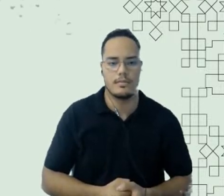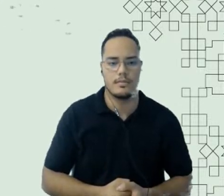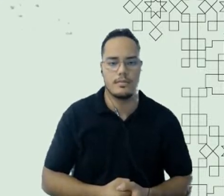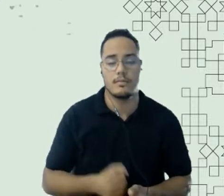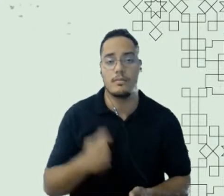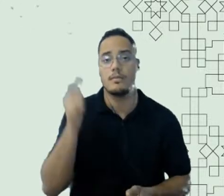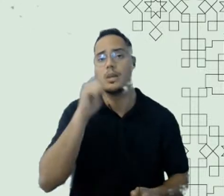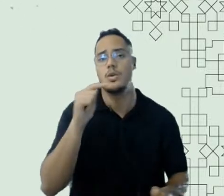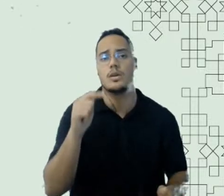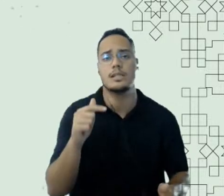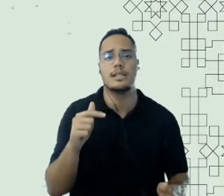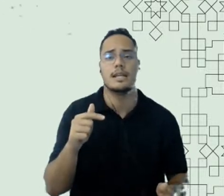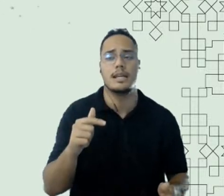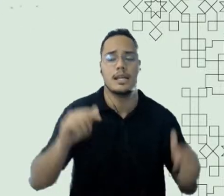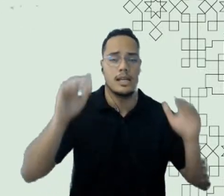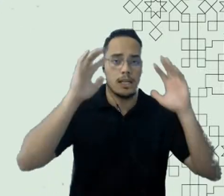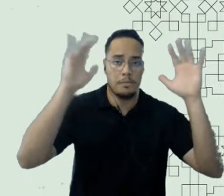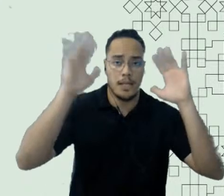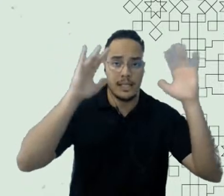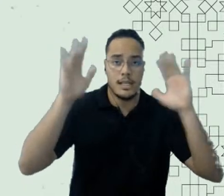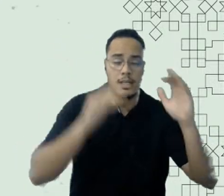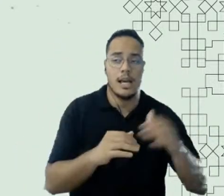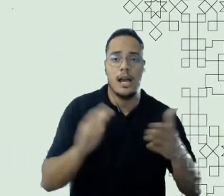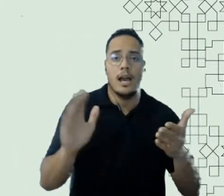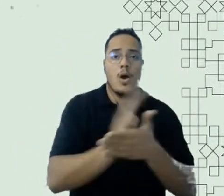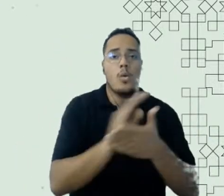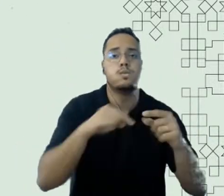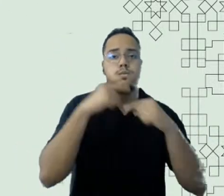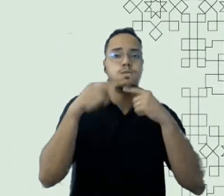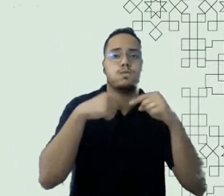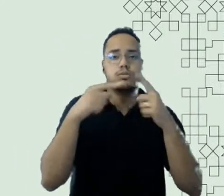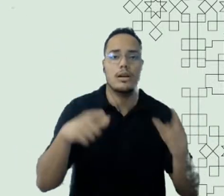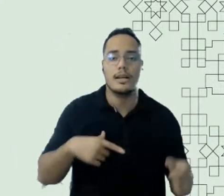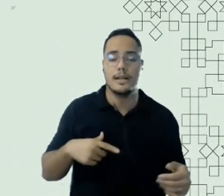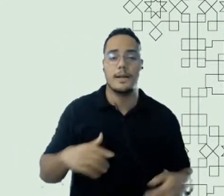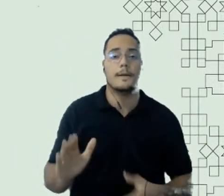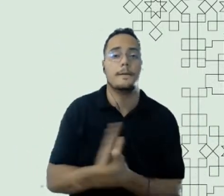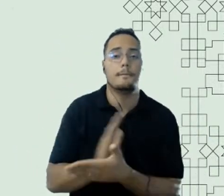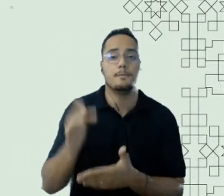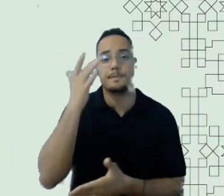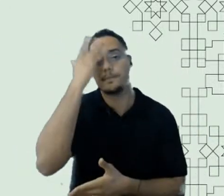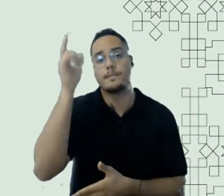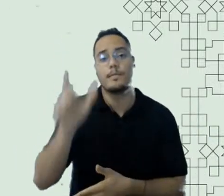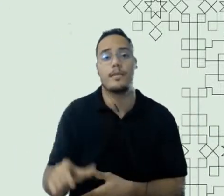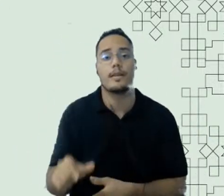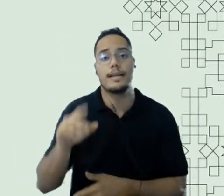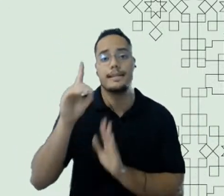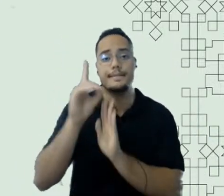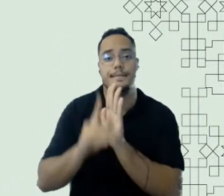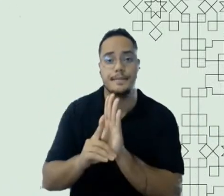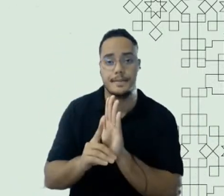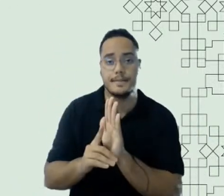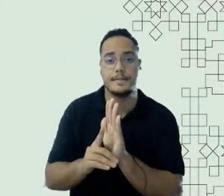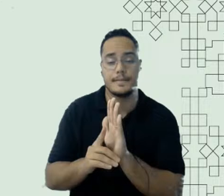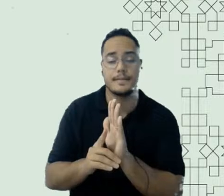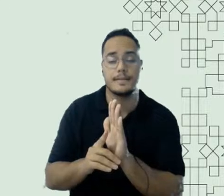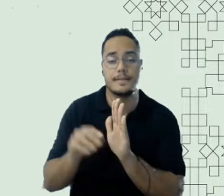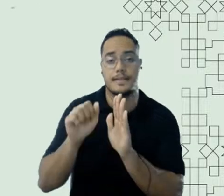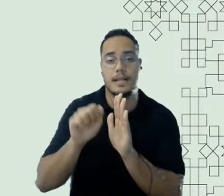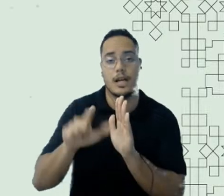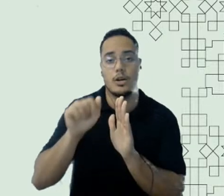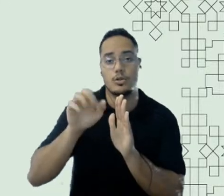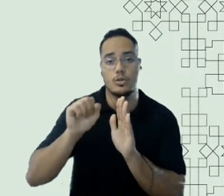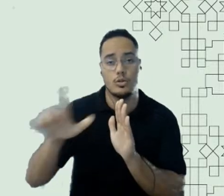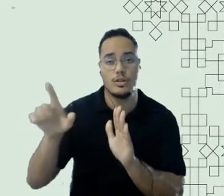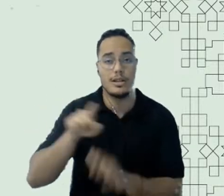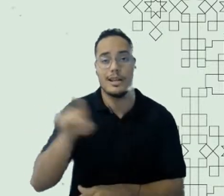the EU, they just want to revise the 2019 directive on that point. They want to reopen the debate, either to revise the